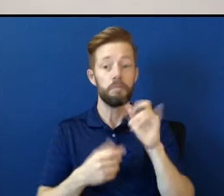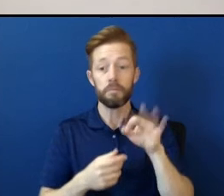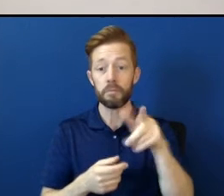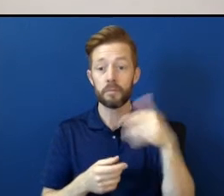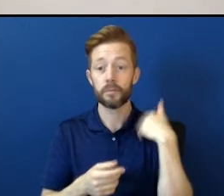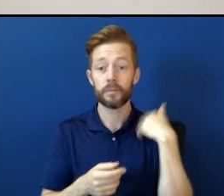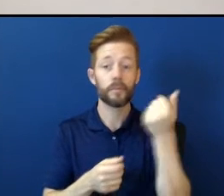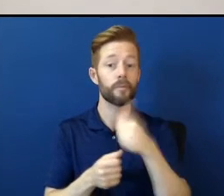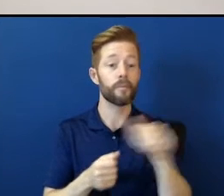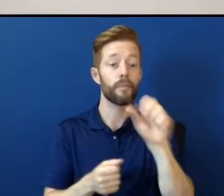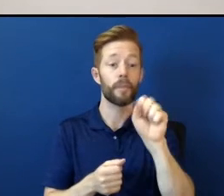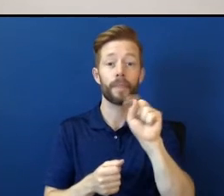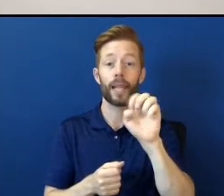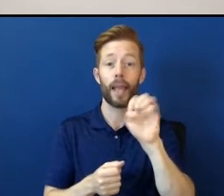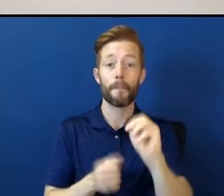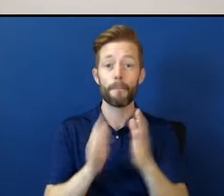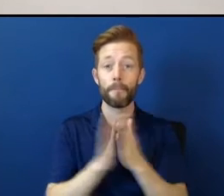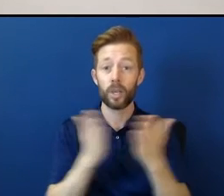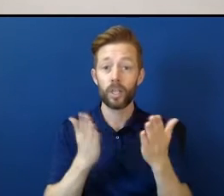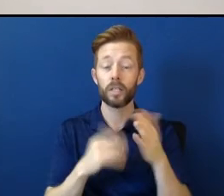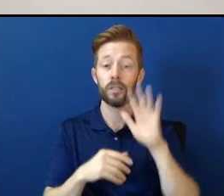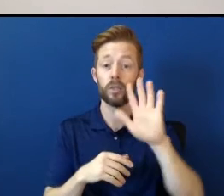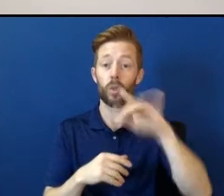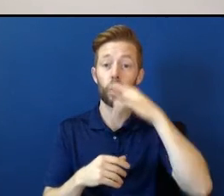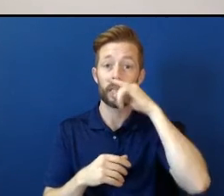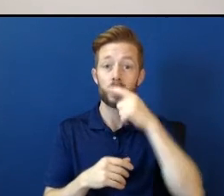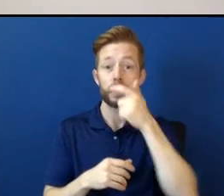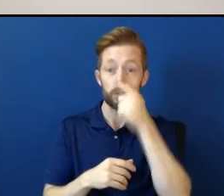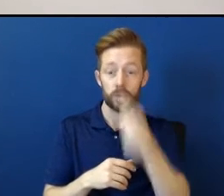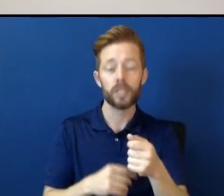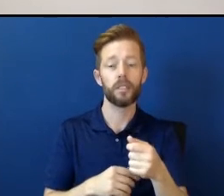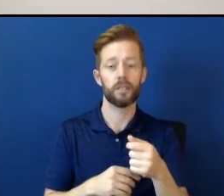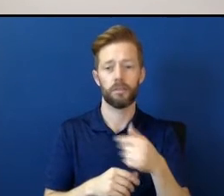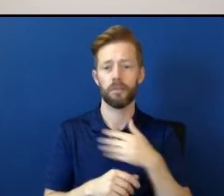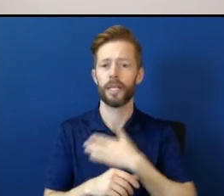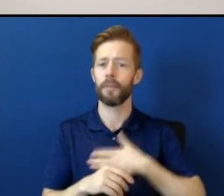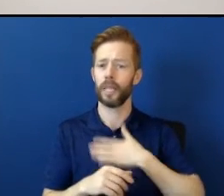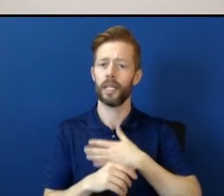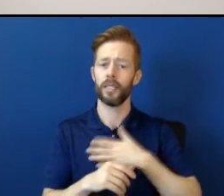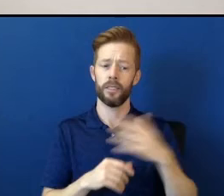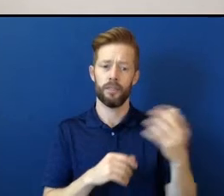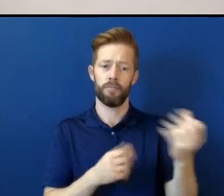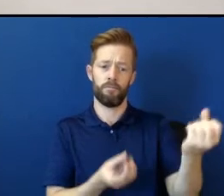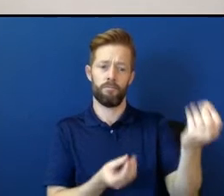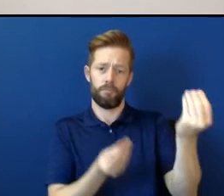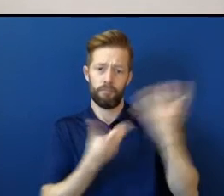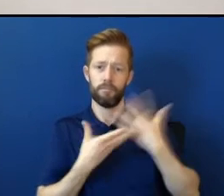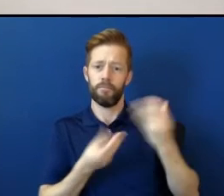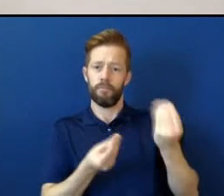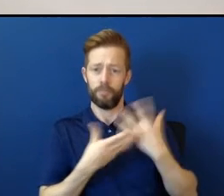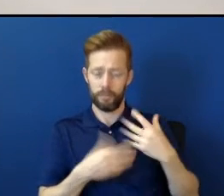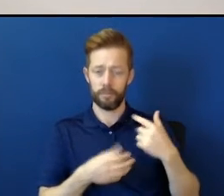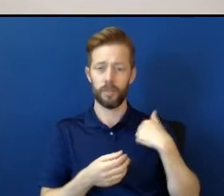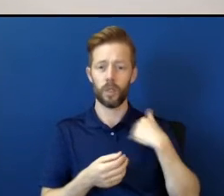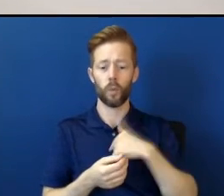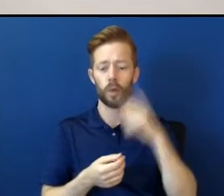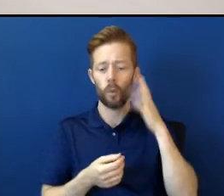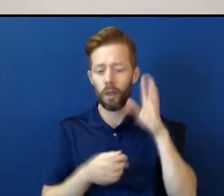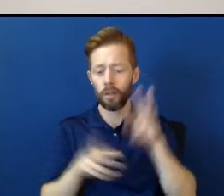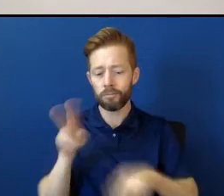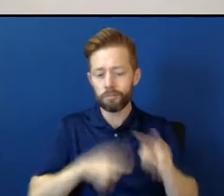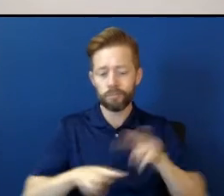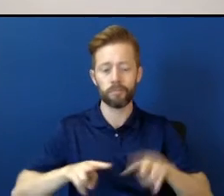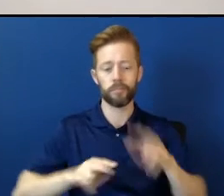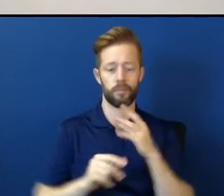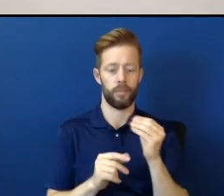if you have any STEM books that your kids might be interested in, do send them to us, and we'll take a look